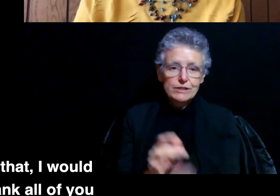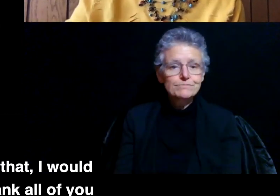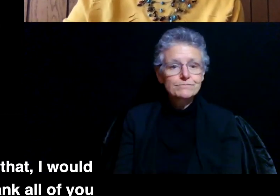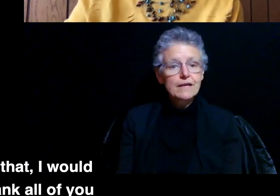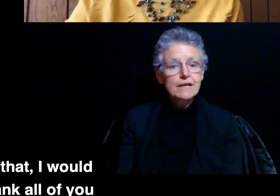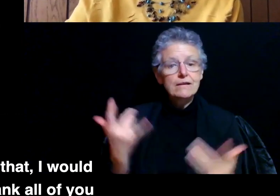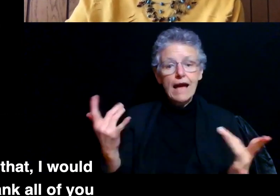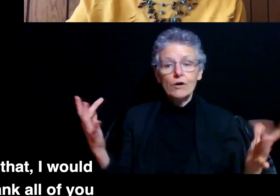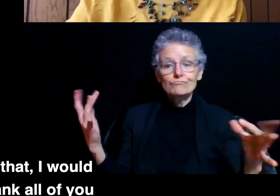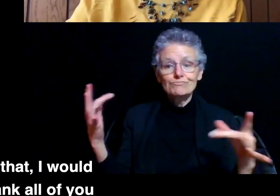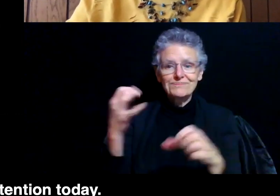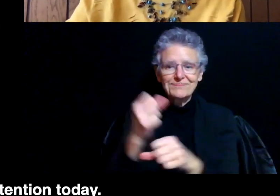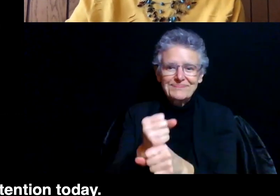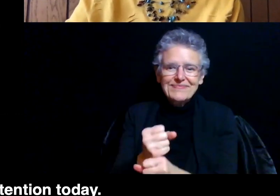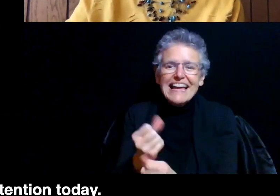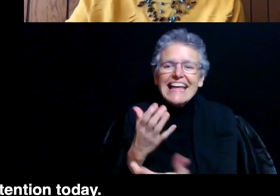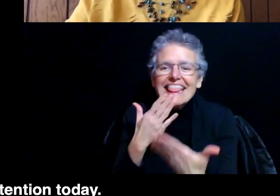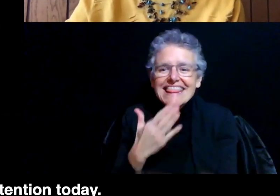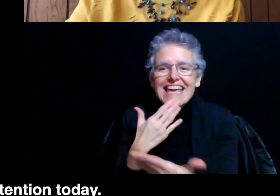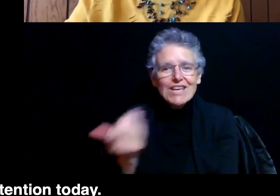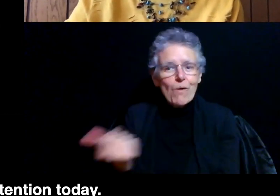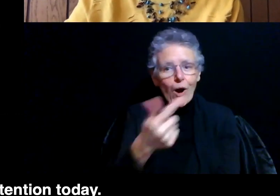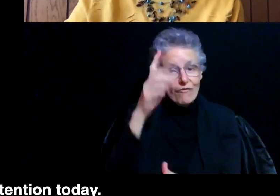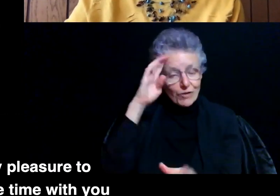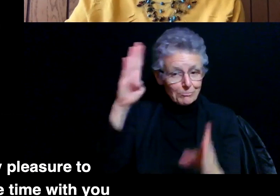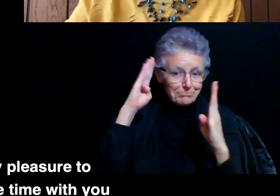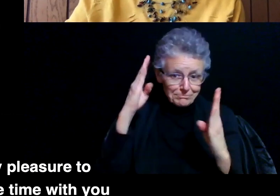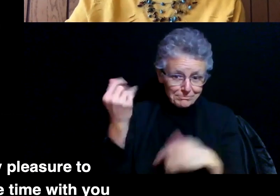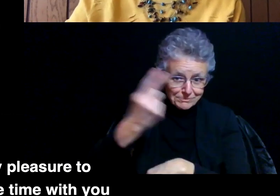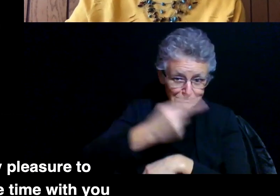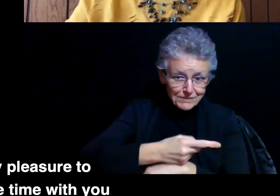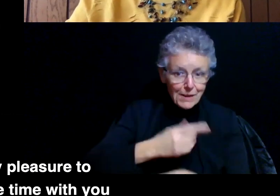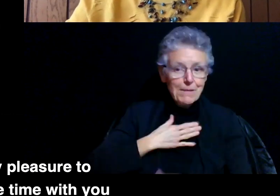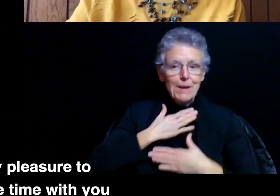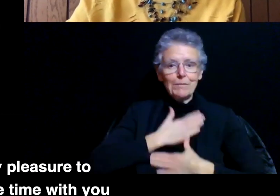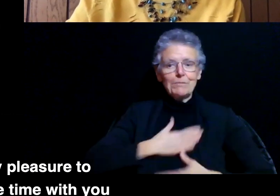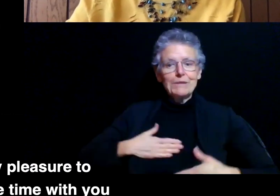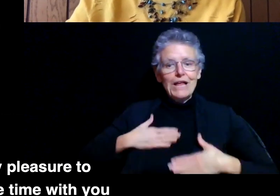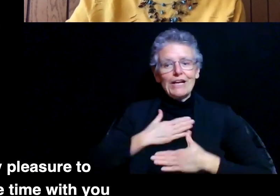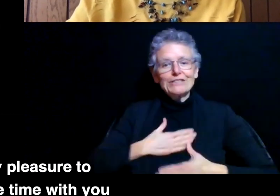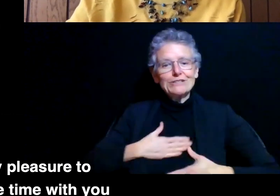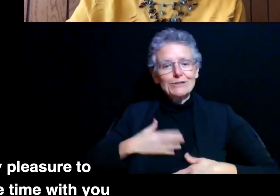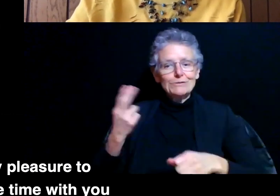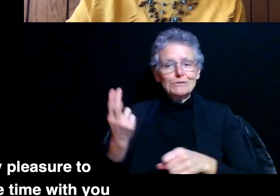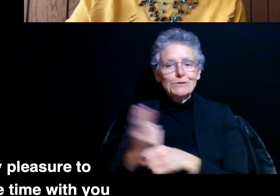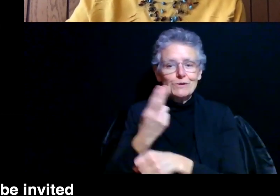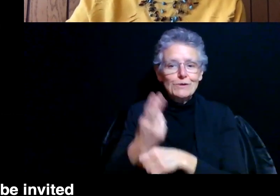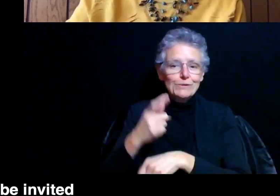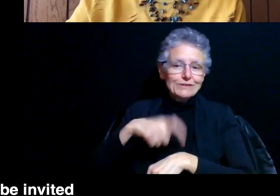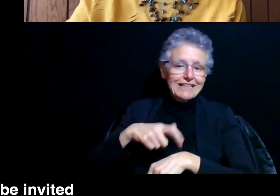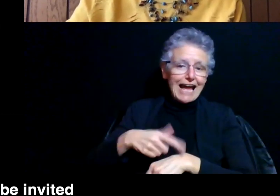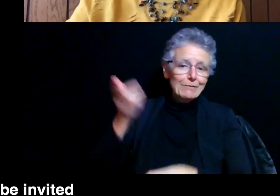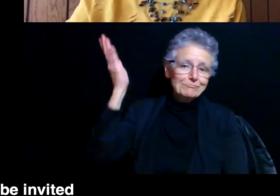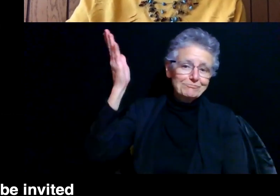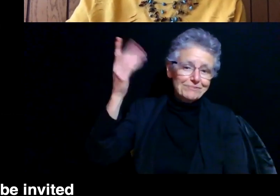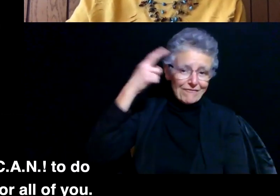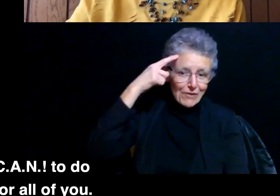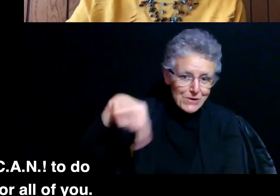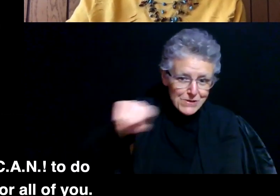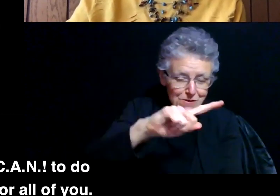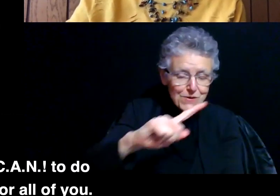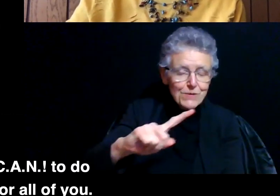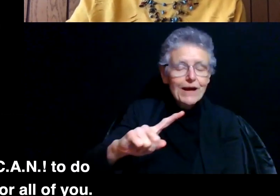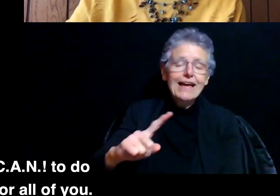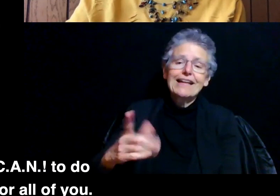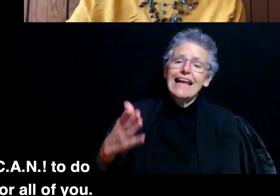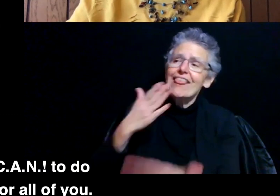that, I would like to thank all of you for your attention today. It was my pleasure to spend some time with you and to be invited